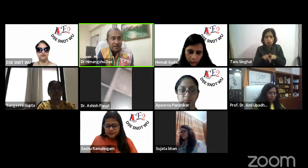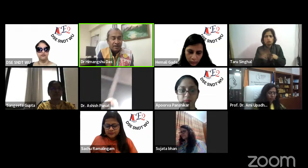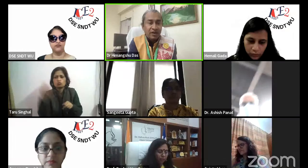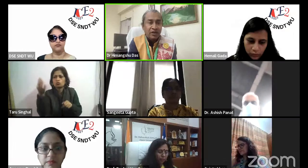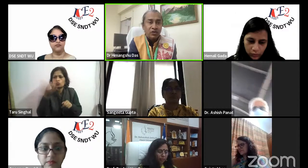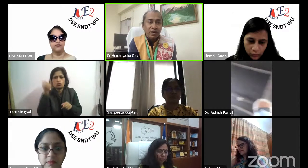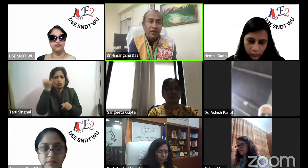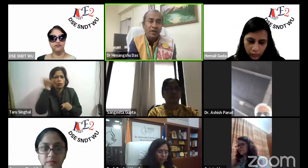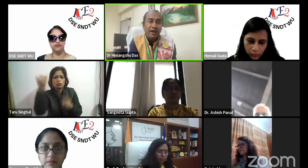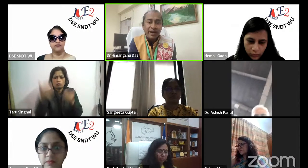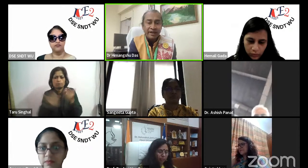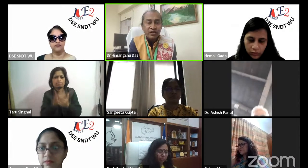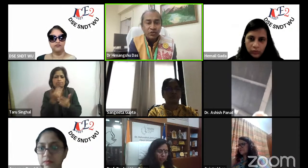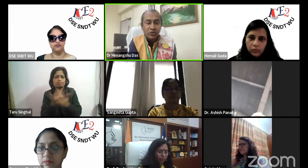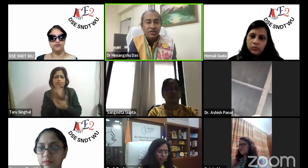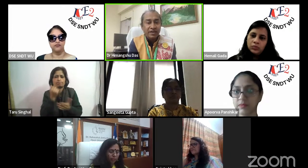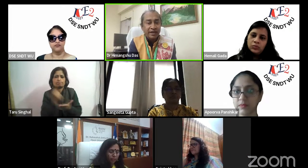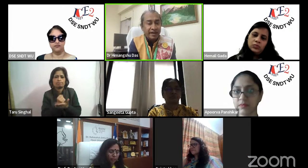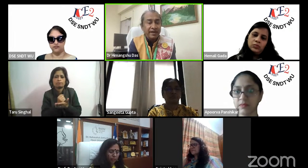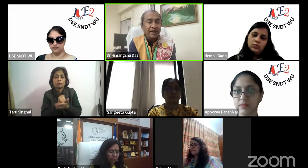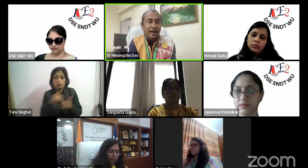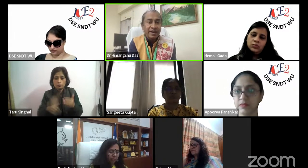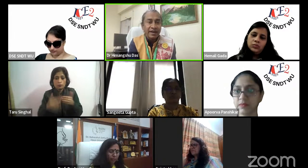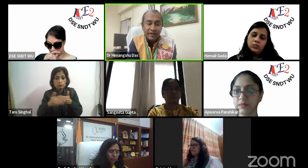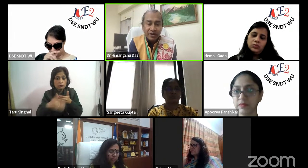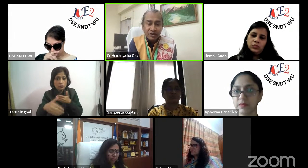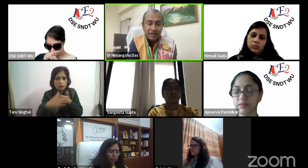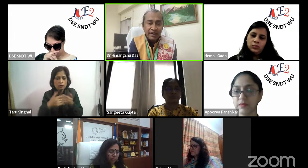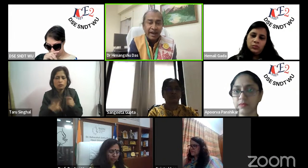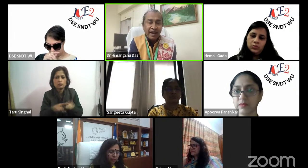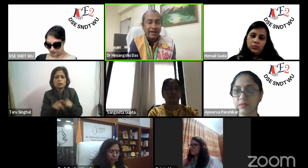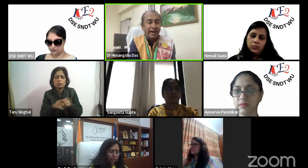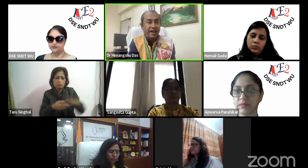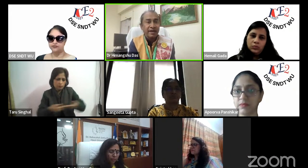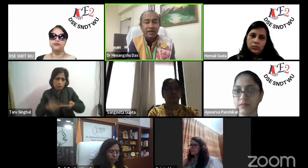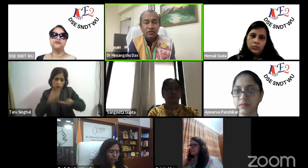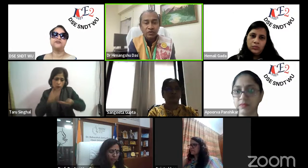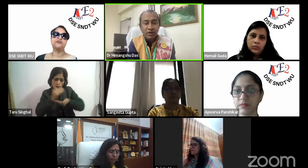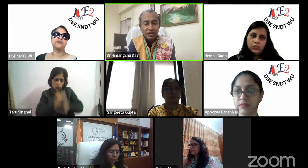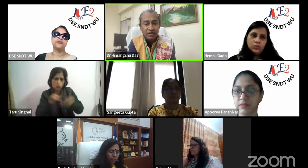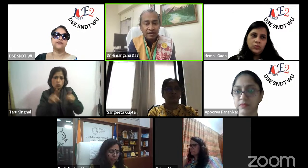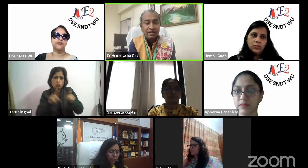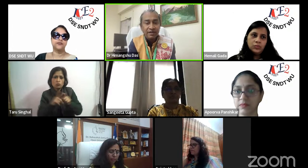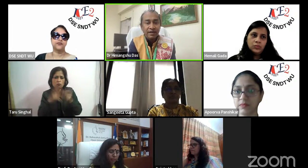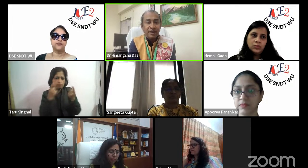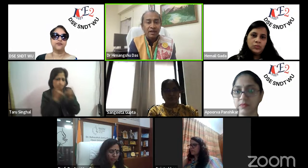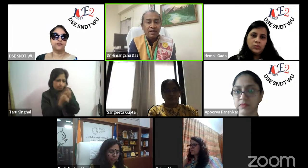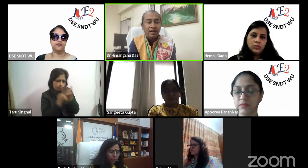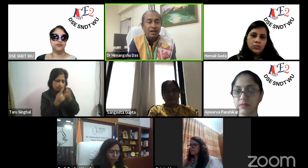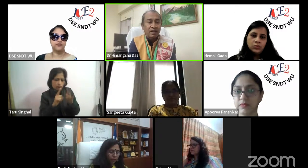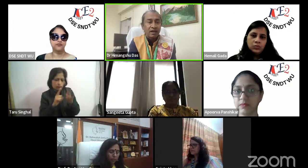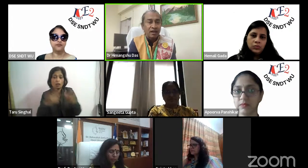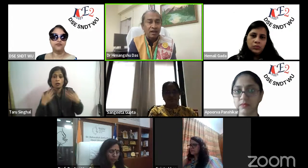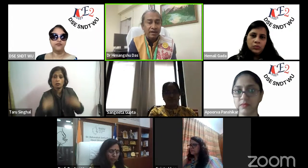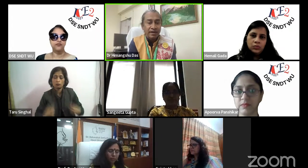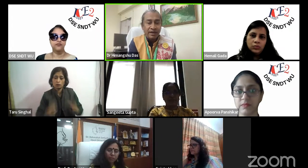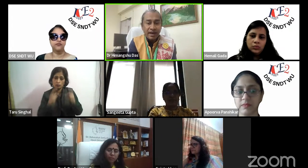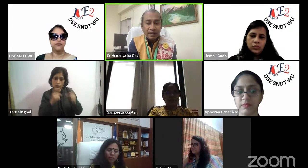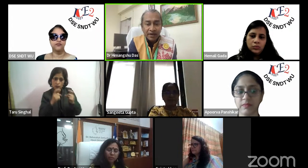education. Today, we are heading through screening, early intervention, healthcare, education,